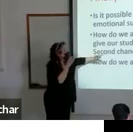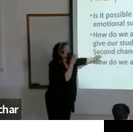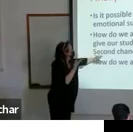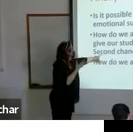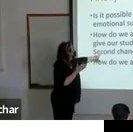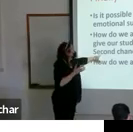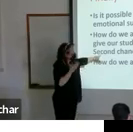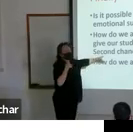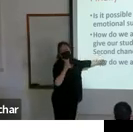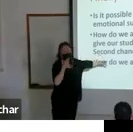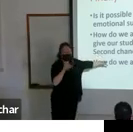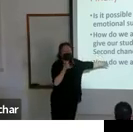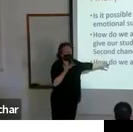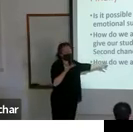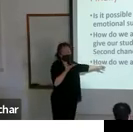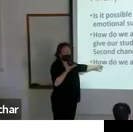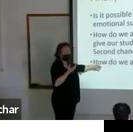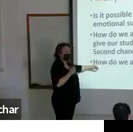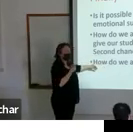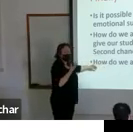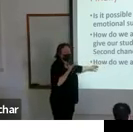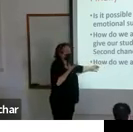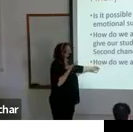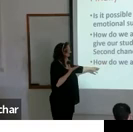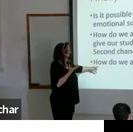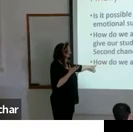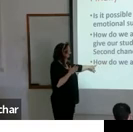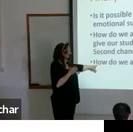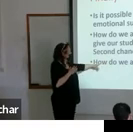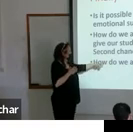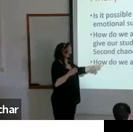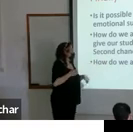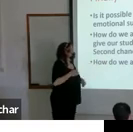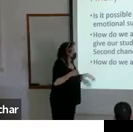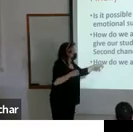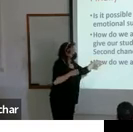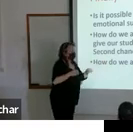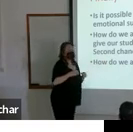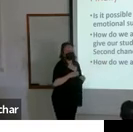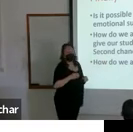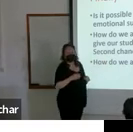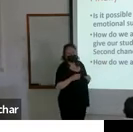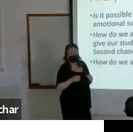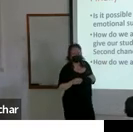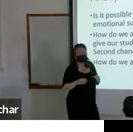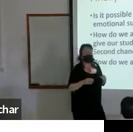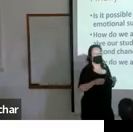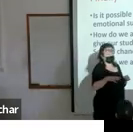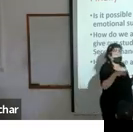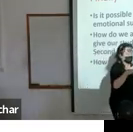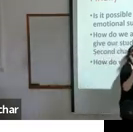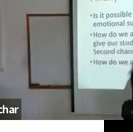There's these little words of encouragement. Where, how do we gauge them? And how do we assess